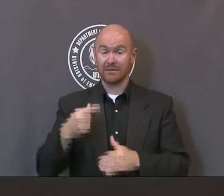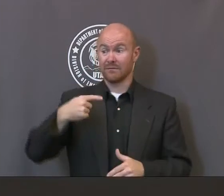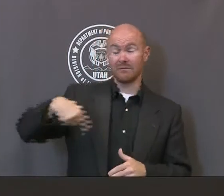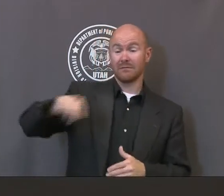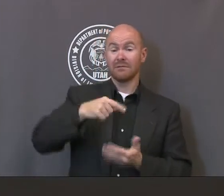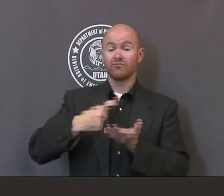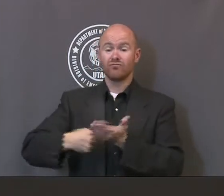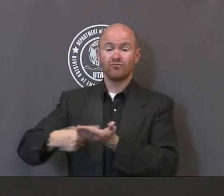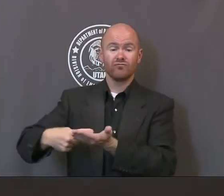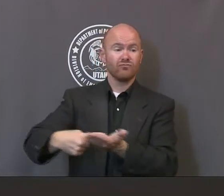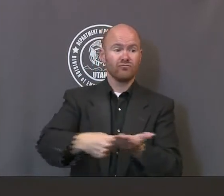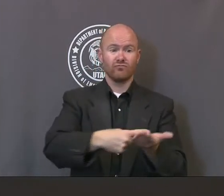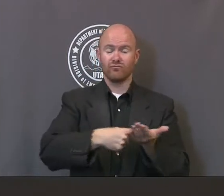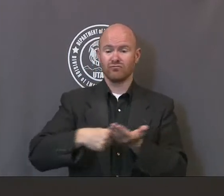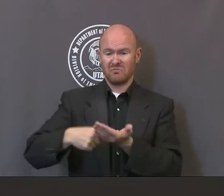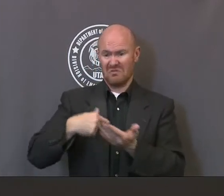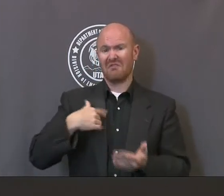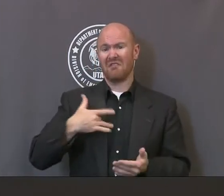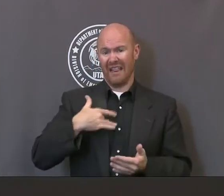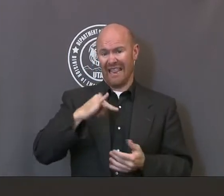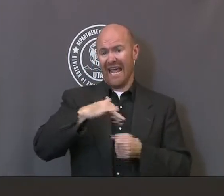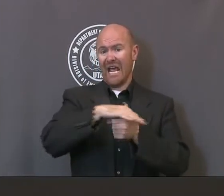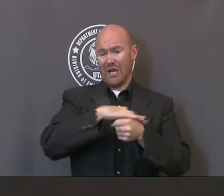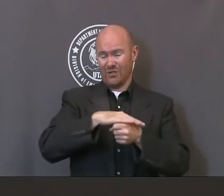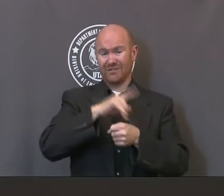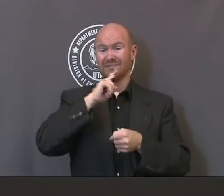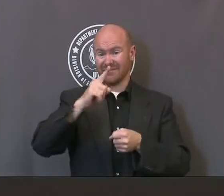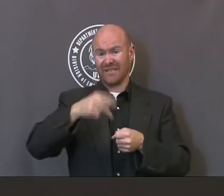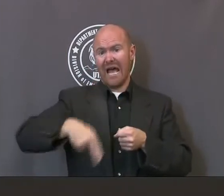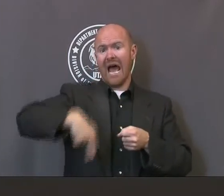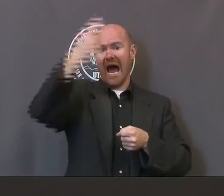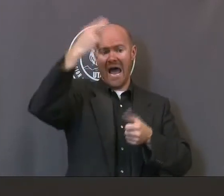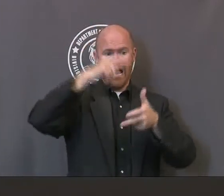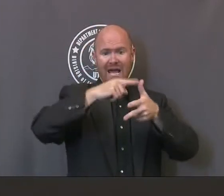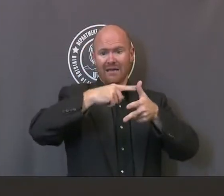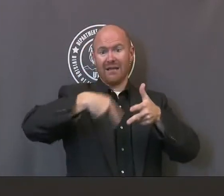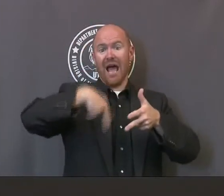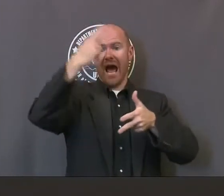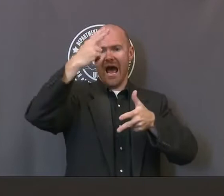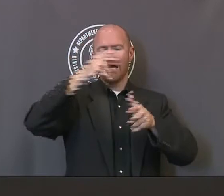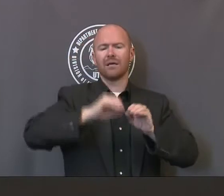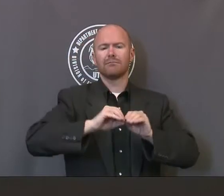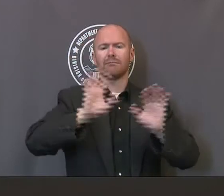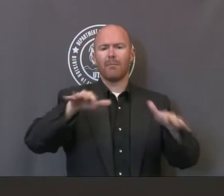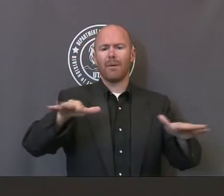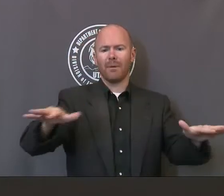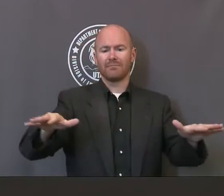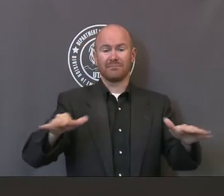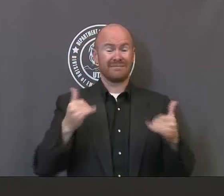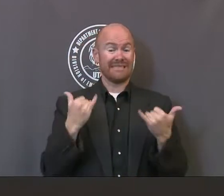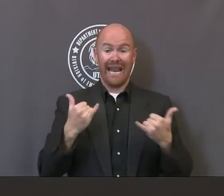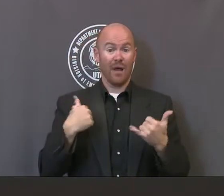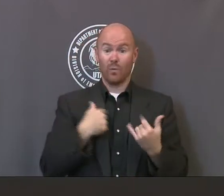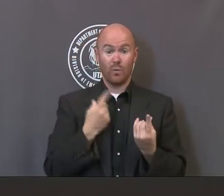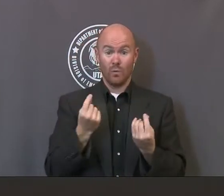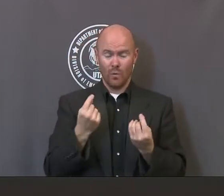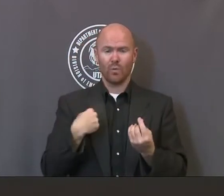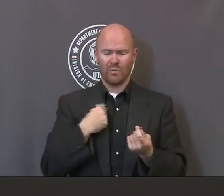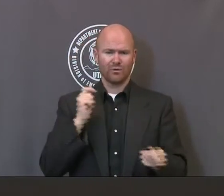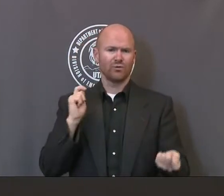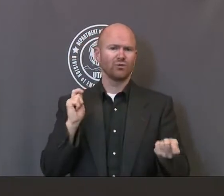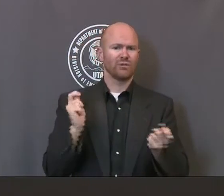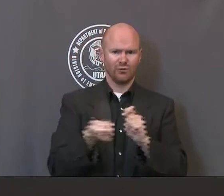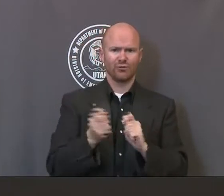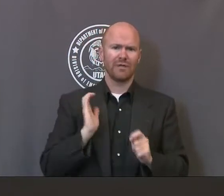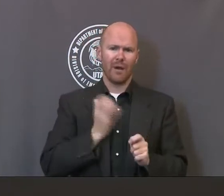it, and we live in an area that is designated as high transmission level. We are now changing our plans, modifying